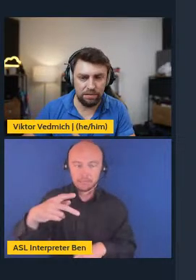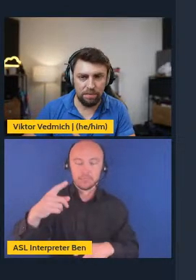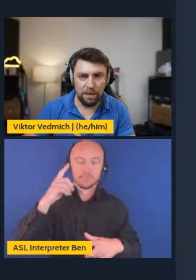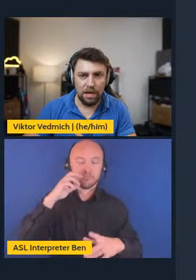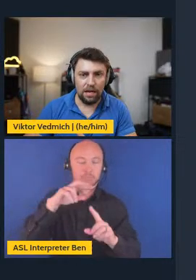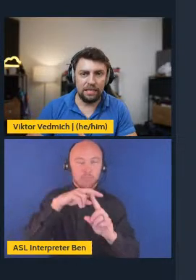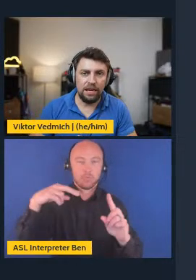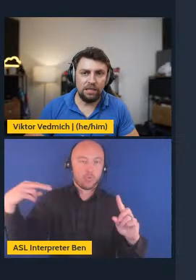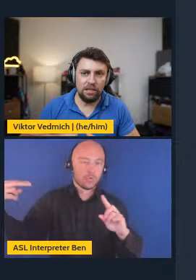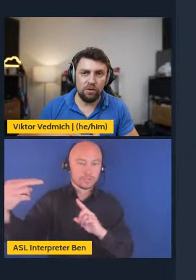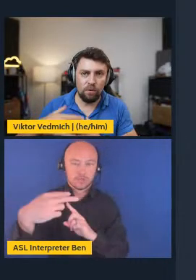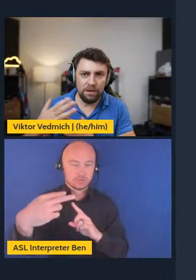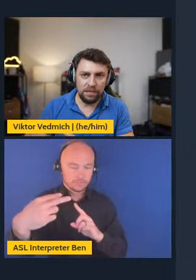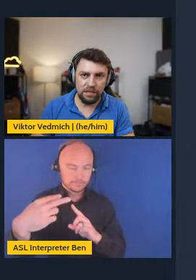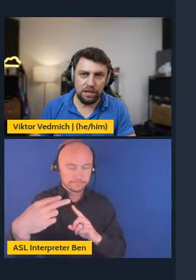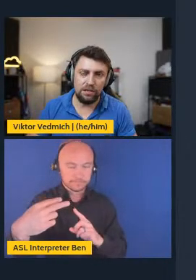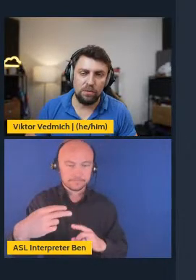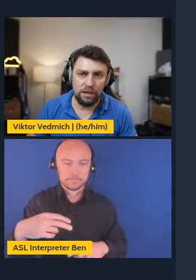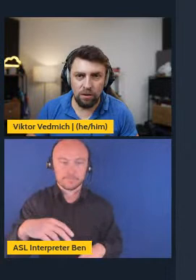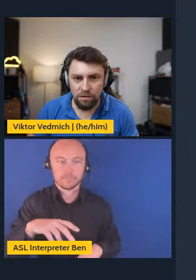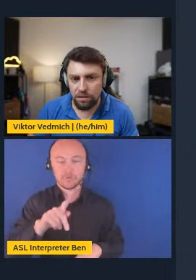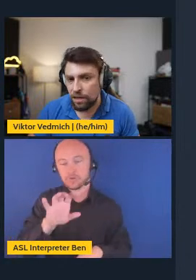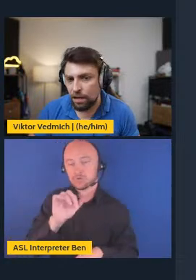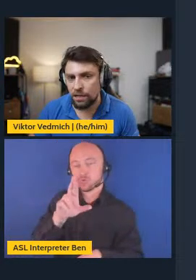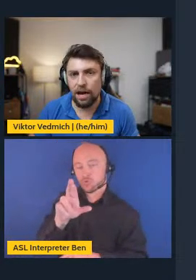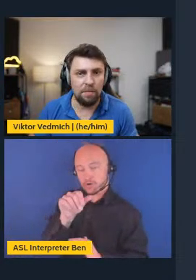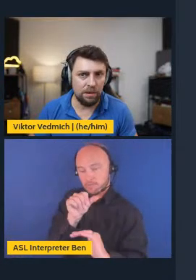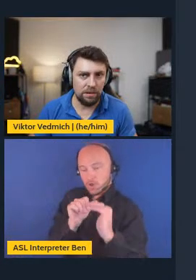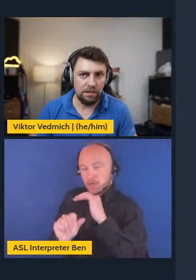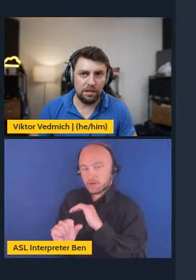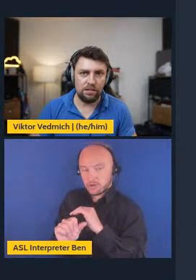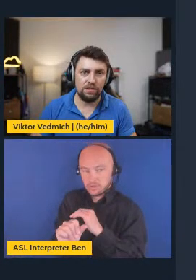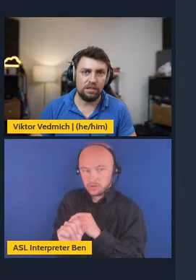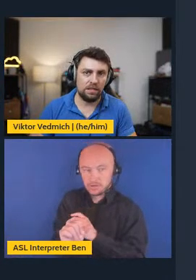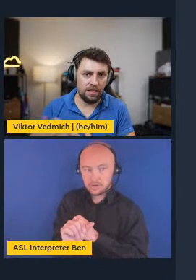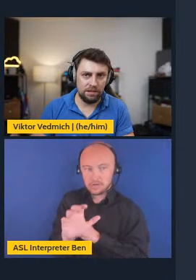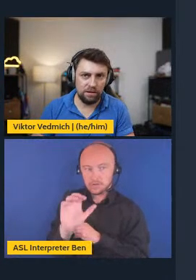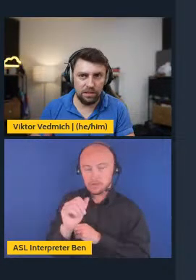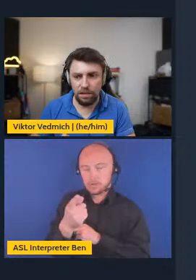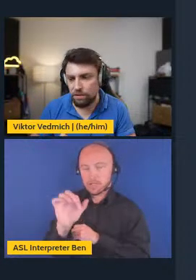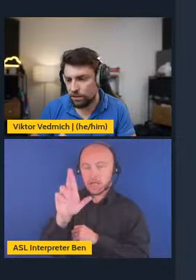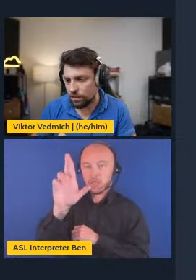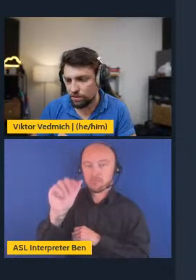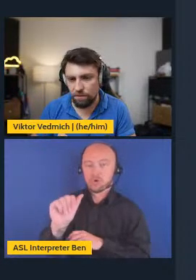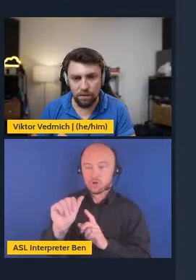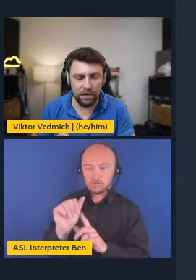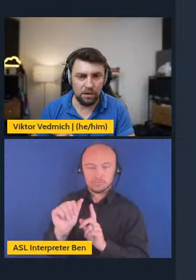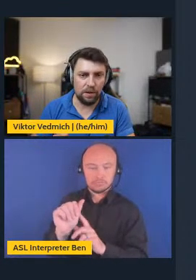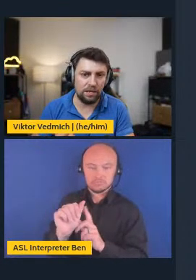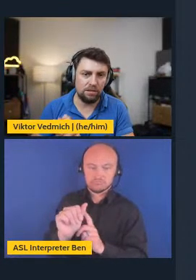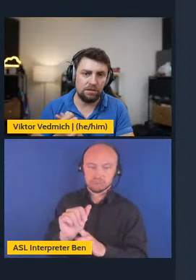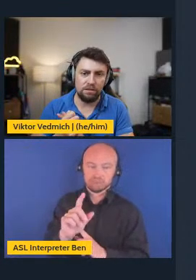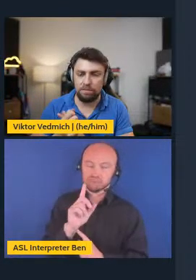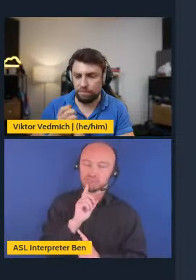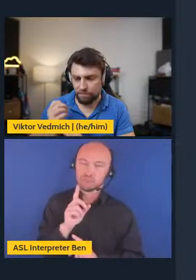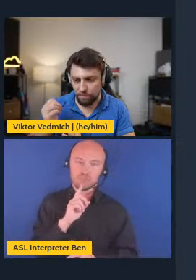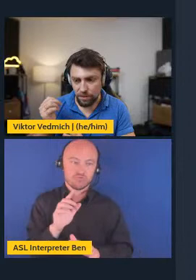perspective. Inside in Kubernetes cluster, we are going to install Carpenter as a cluster scaler. It's very